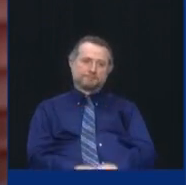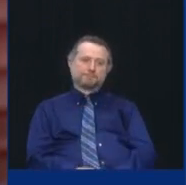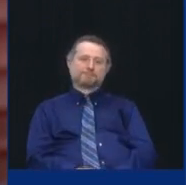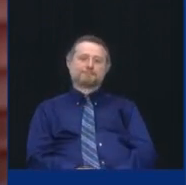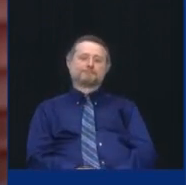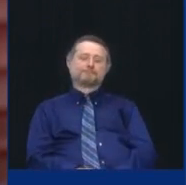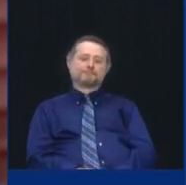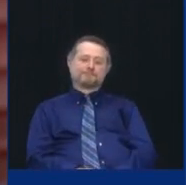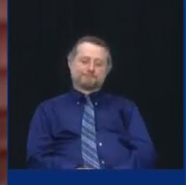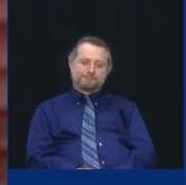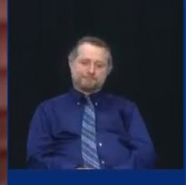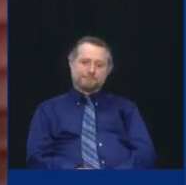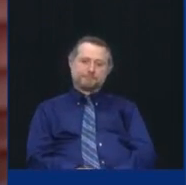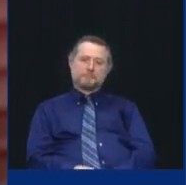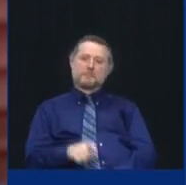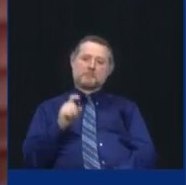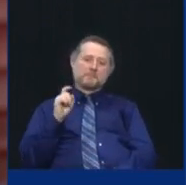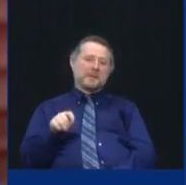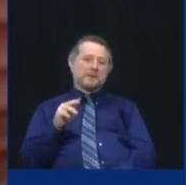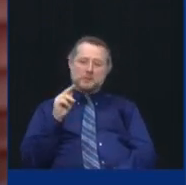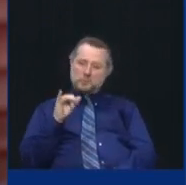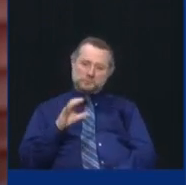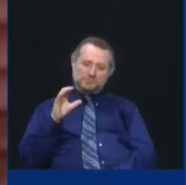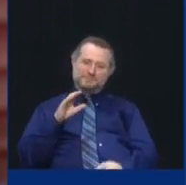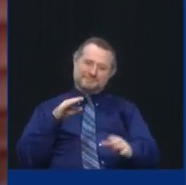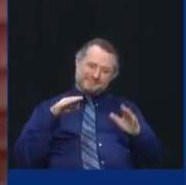We have to get New York City back.